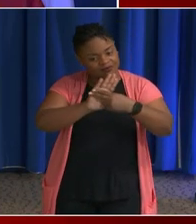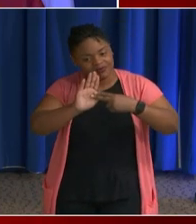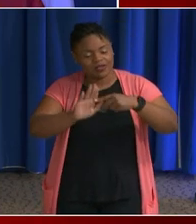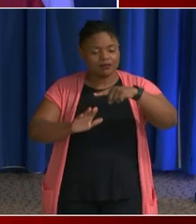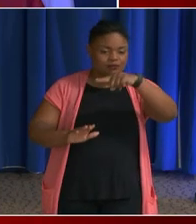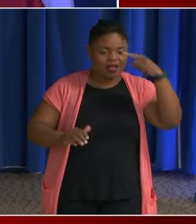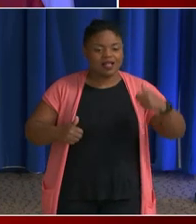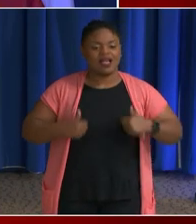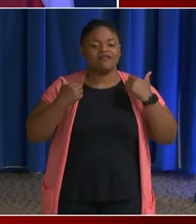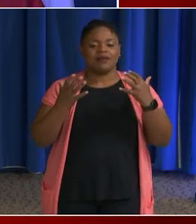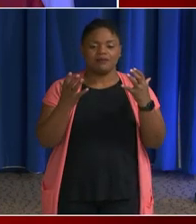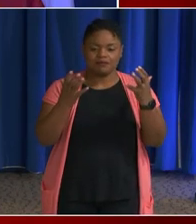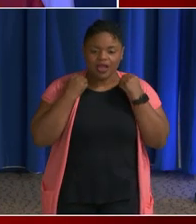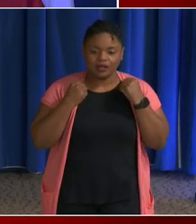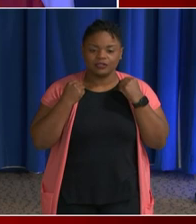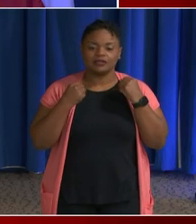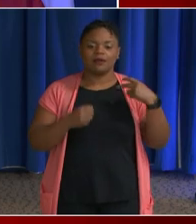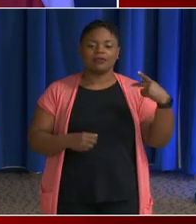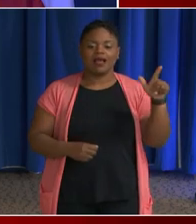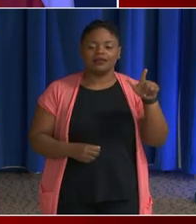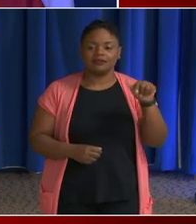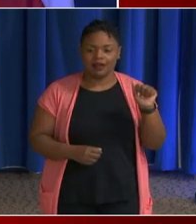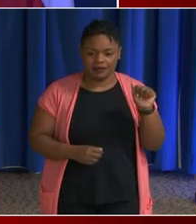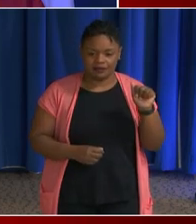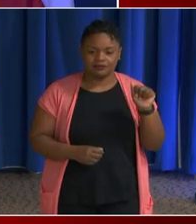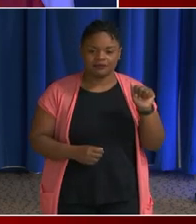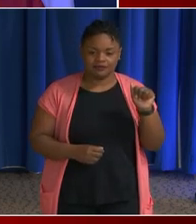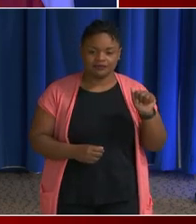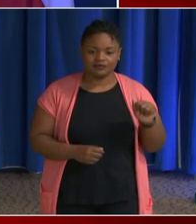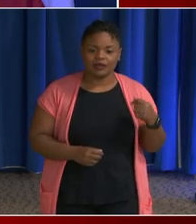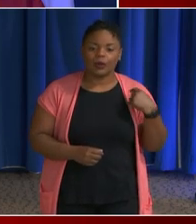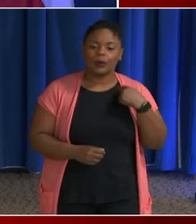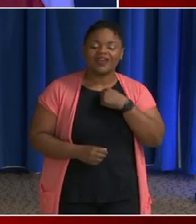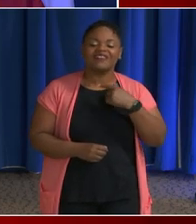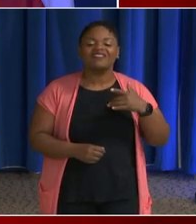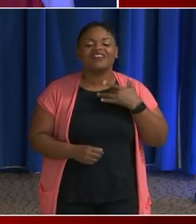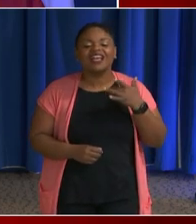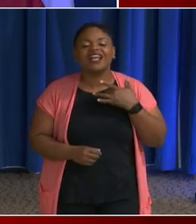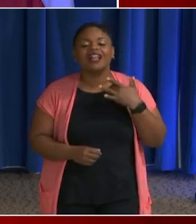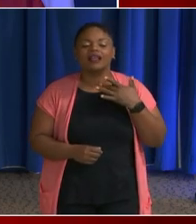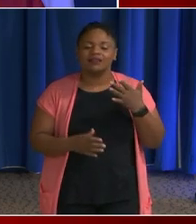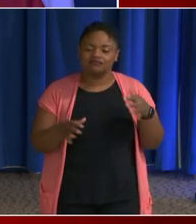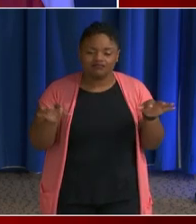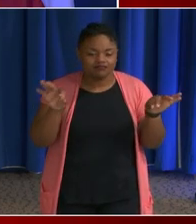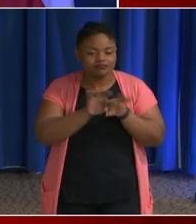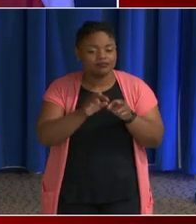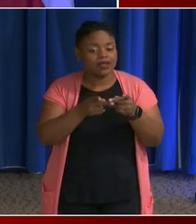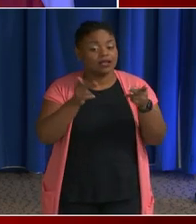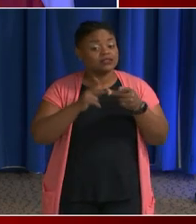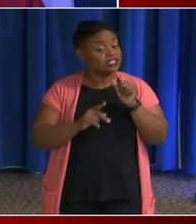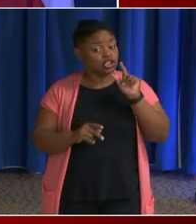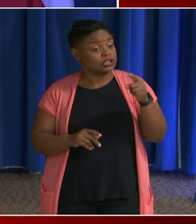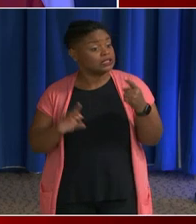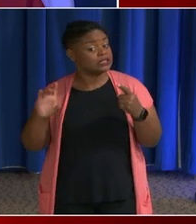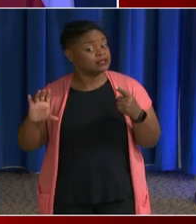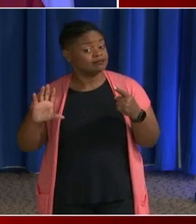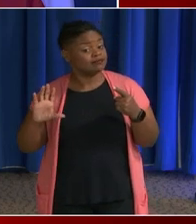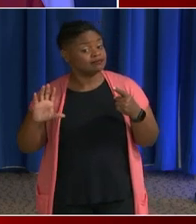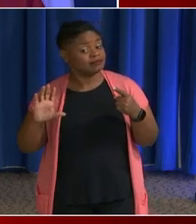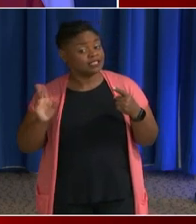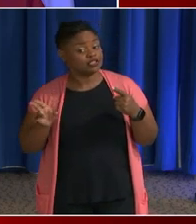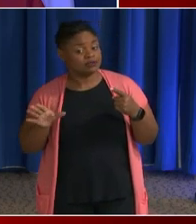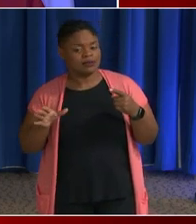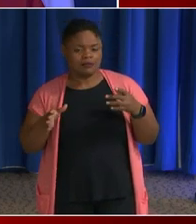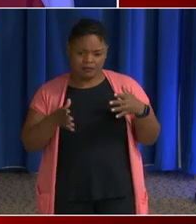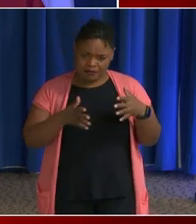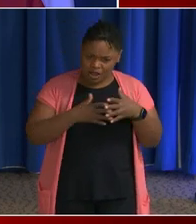Plaza. We think it's going to have a central place, not in just DC history, but in American history, and we should be